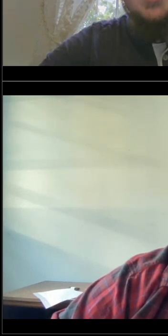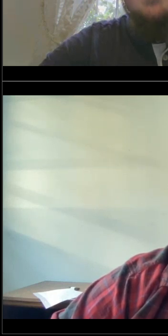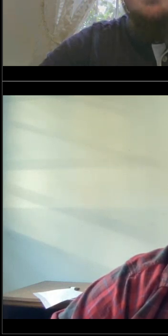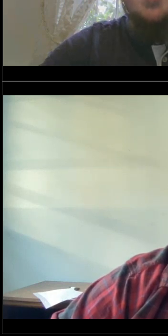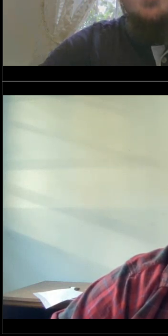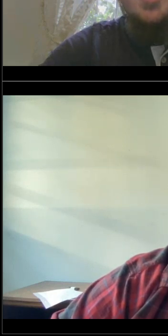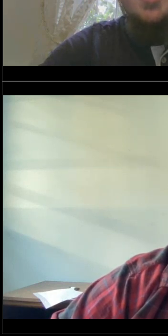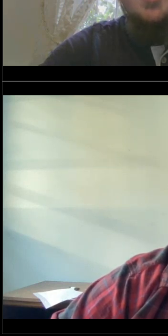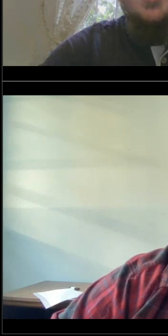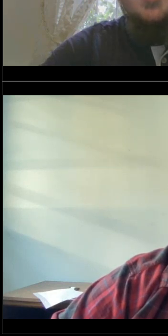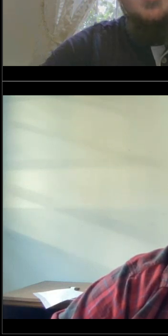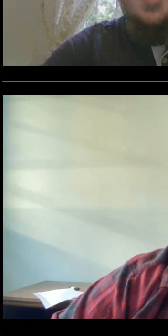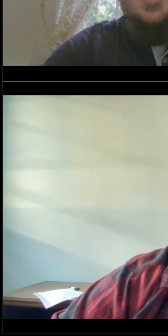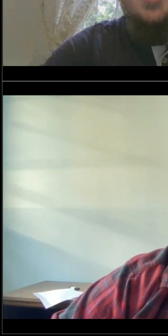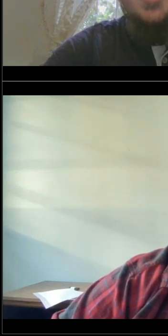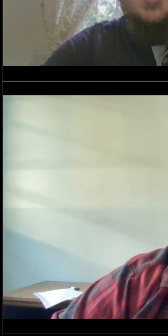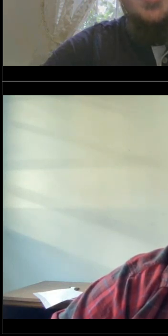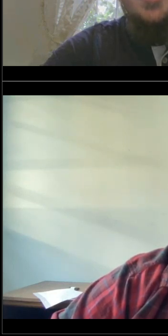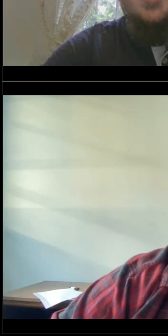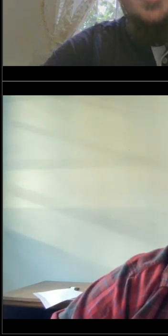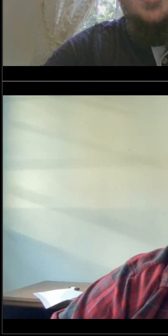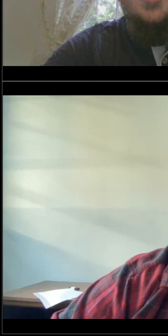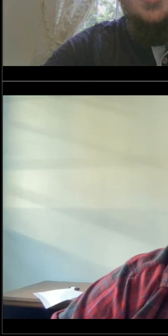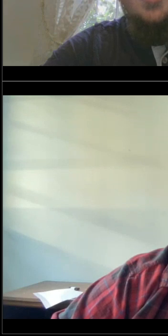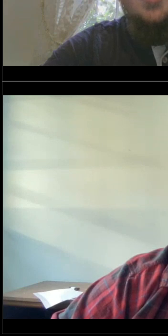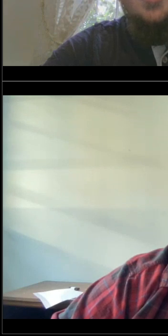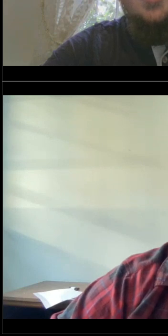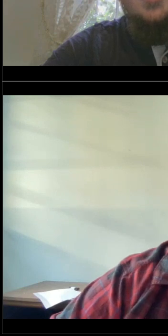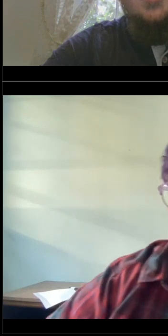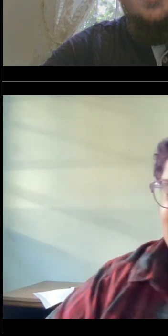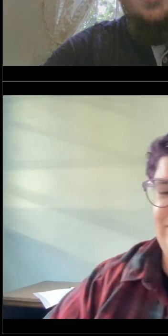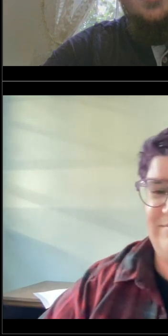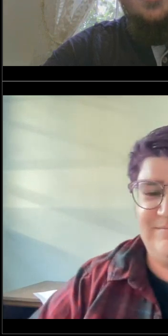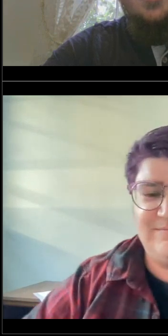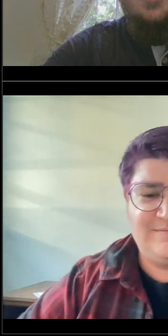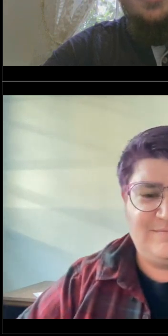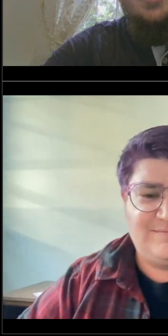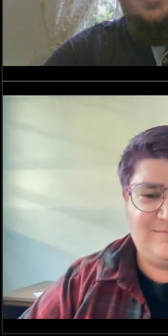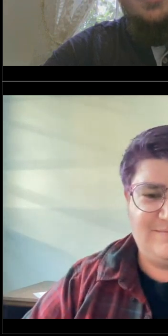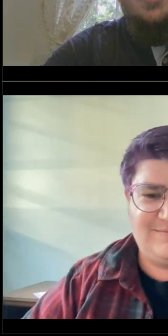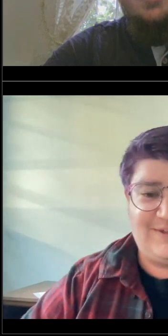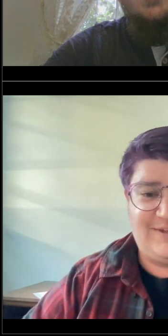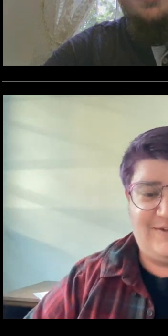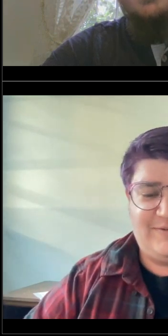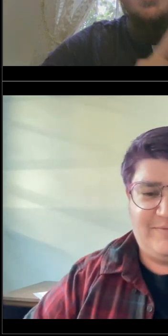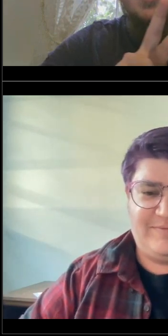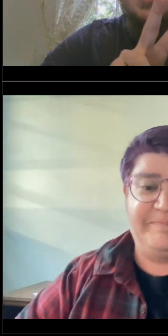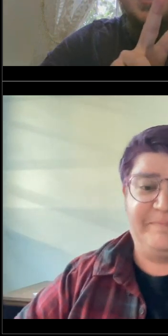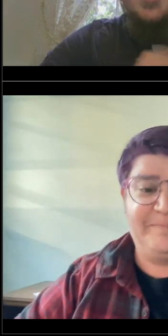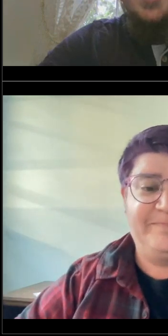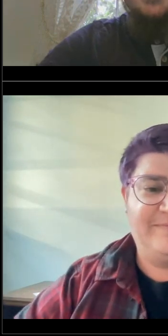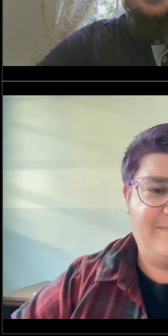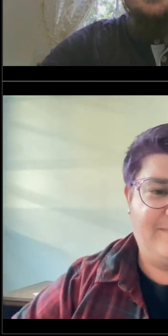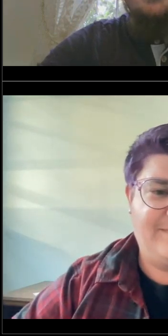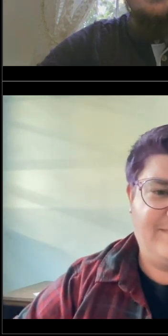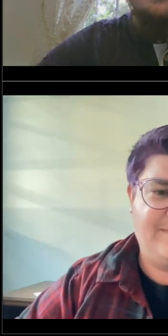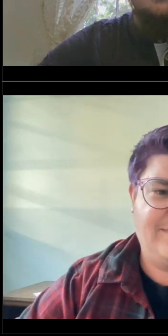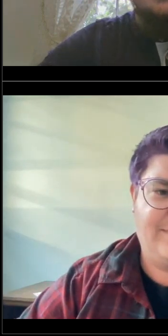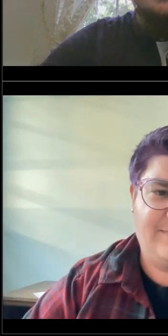in our display name, and we all put 2. Yeah. Well, 2. Oh, right, 2 total. Yeah. 2